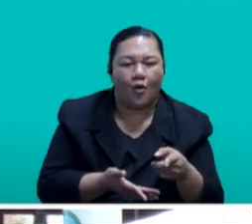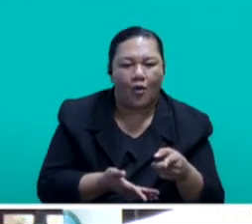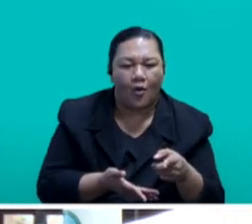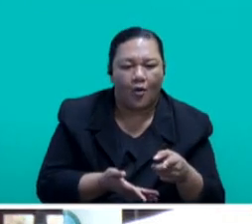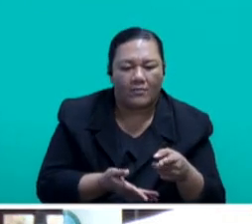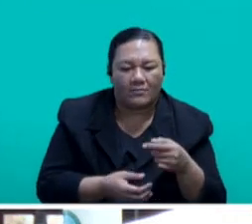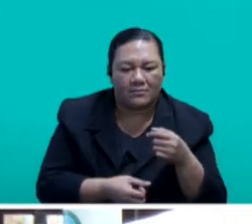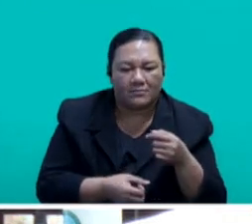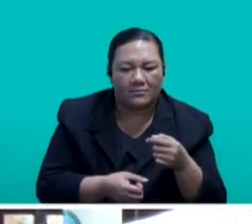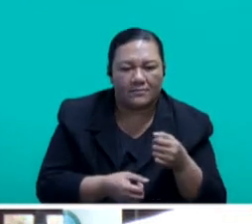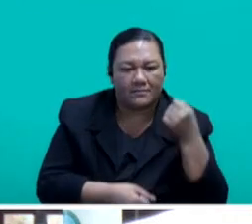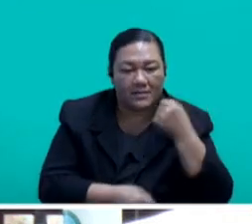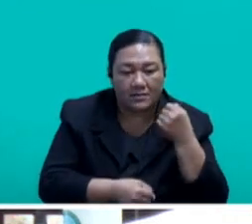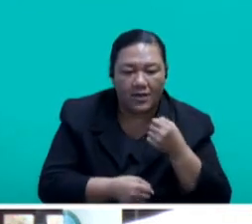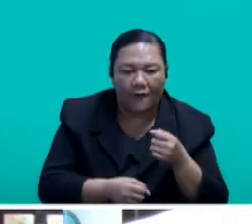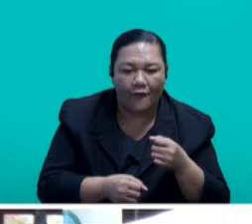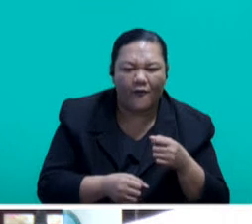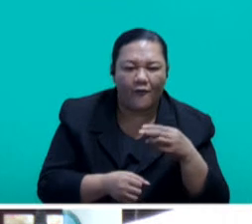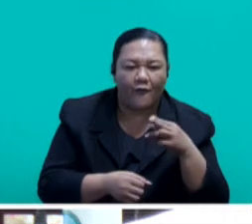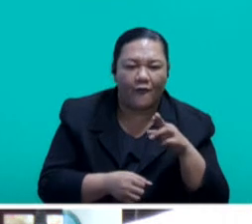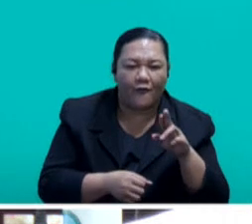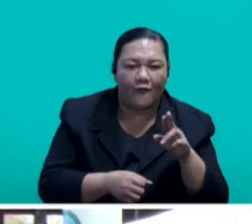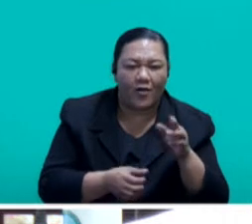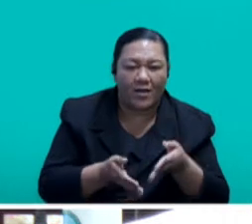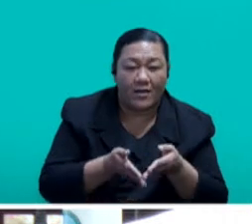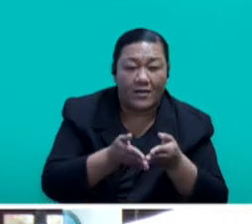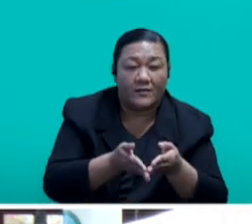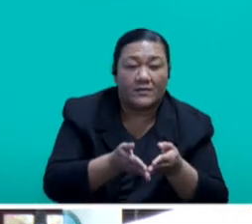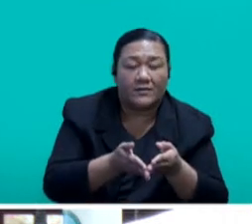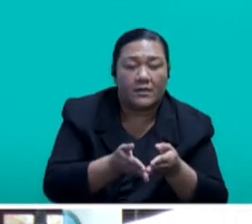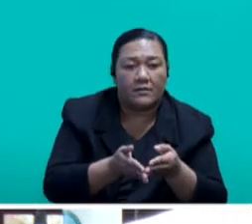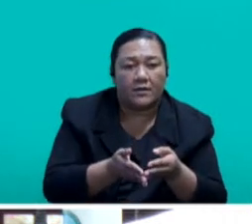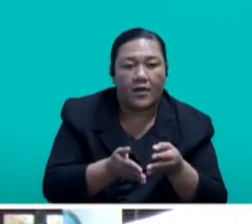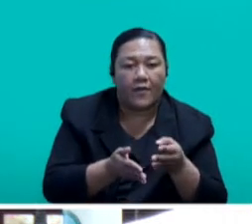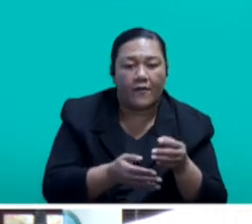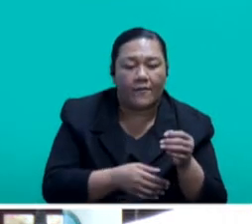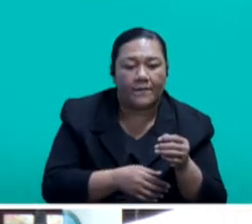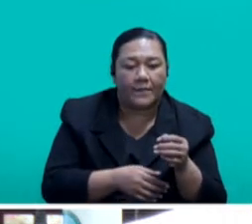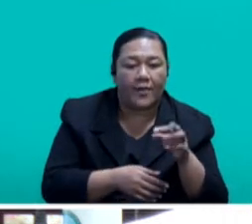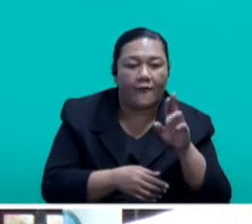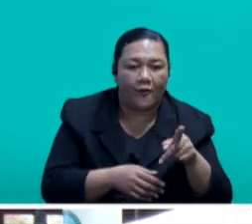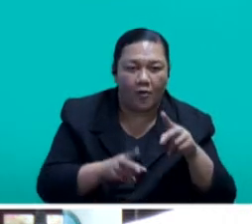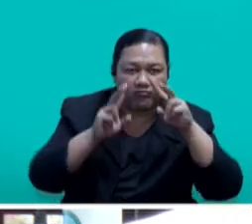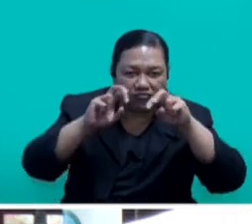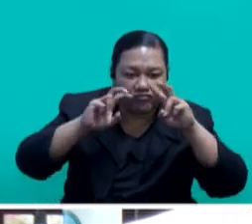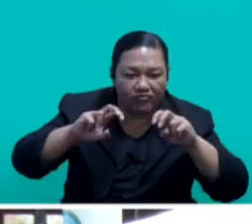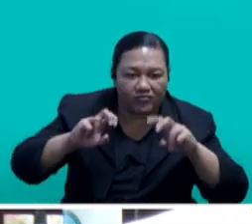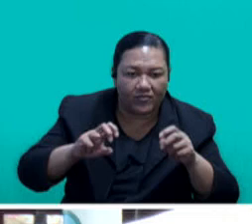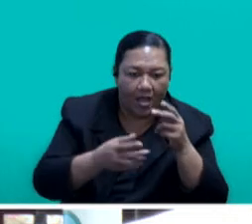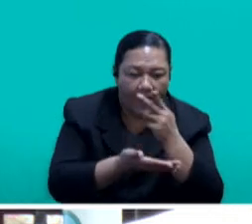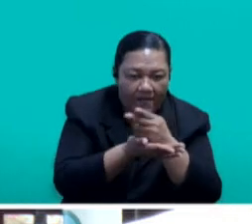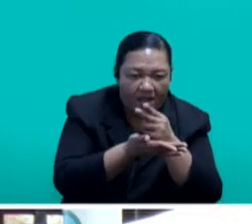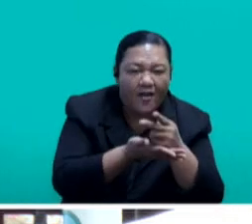mineral exploration and geological mapping within Fiji waters, including coastal assessments and surveys for vulnerable